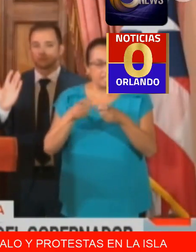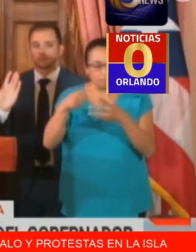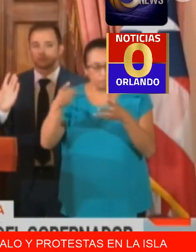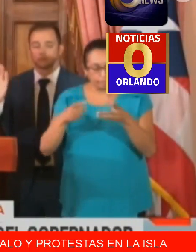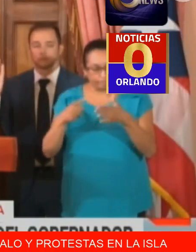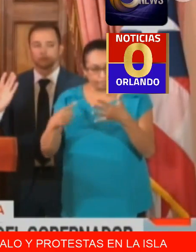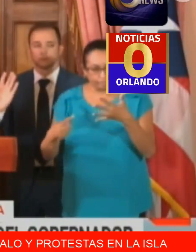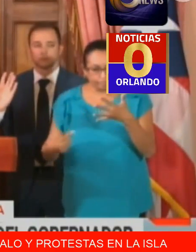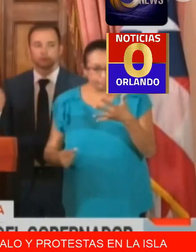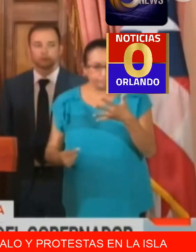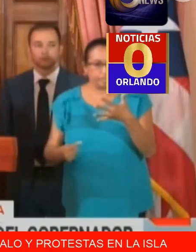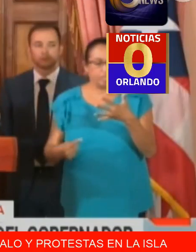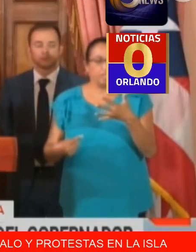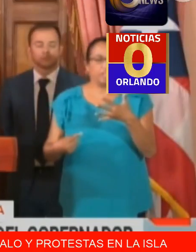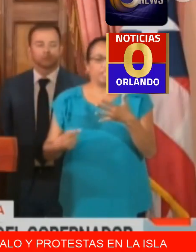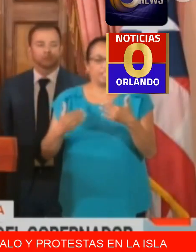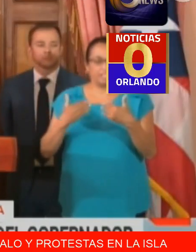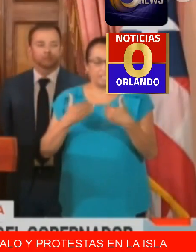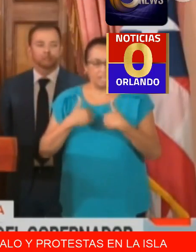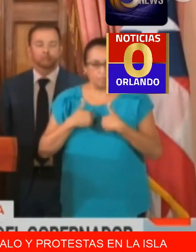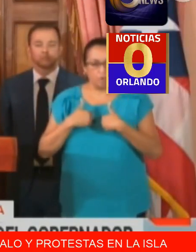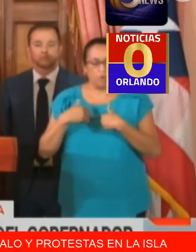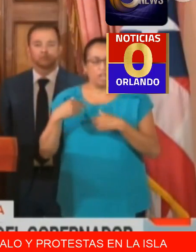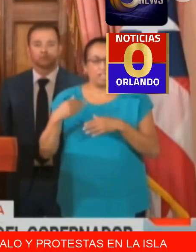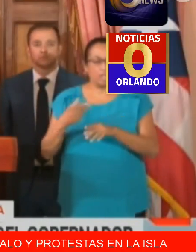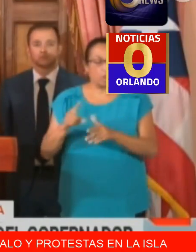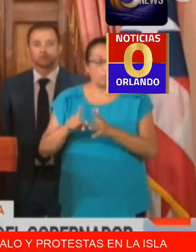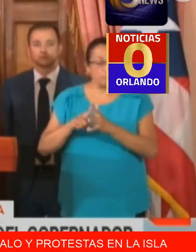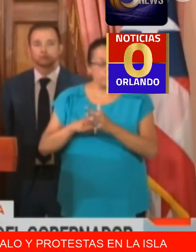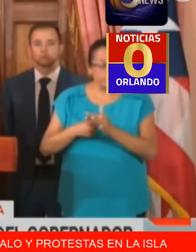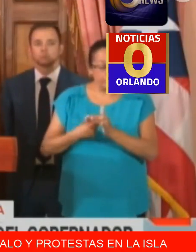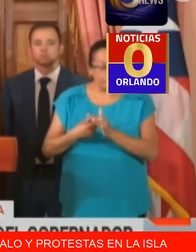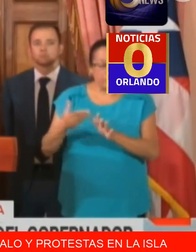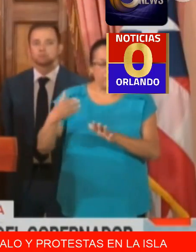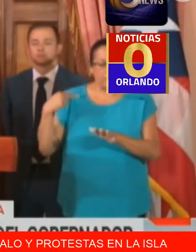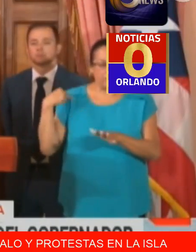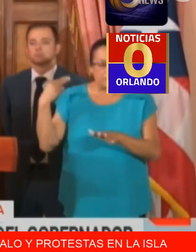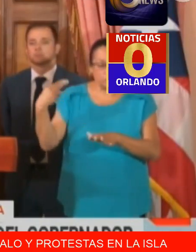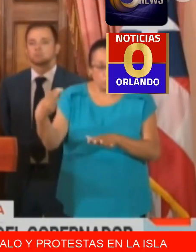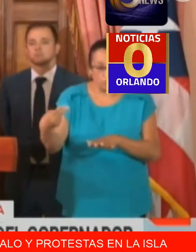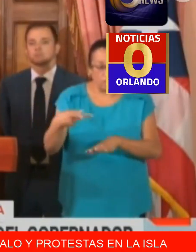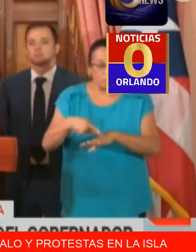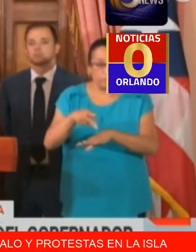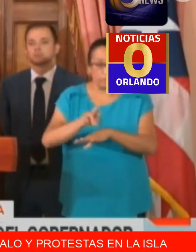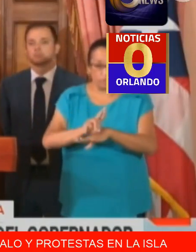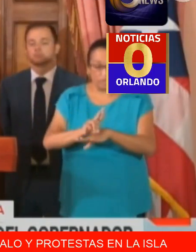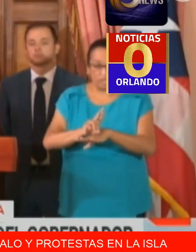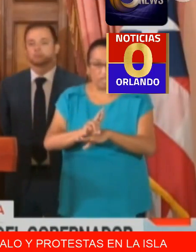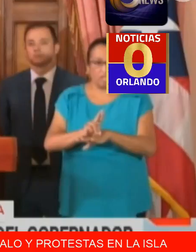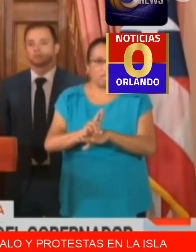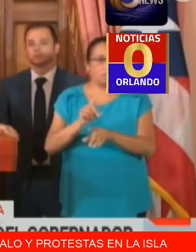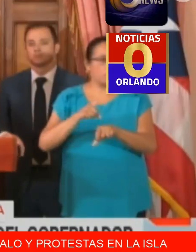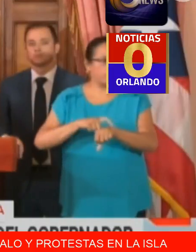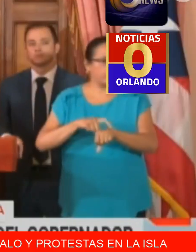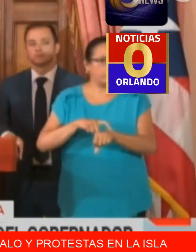better than have ever been before in the history of Puerto Rico, and that it is the right time and the best moment to invest in our